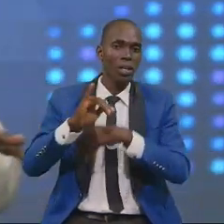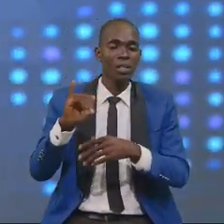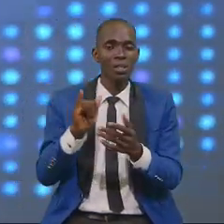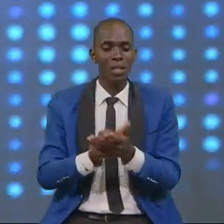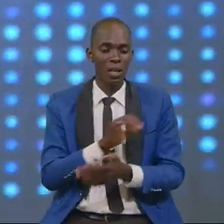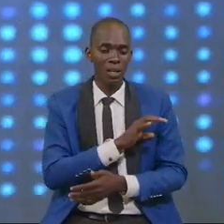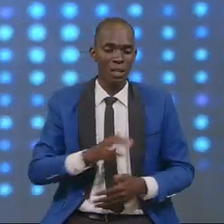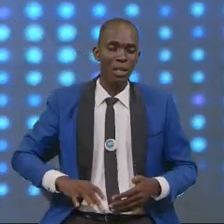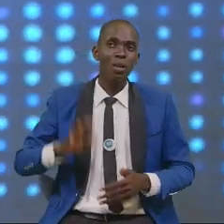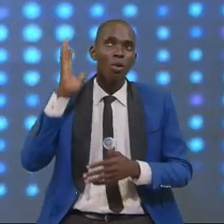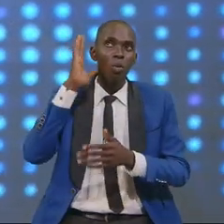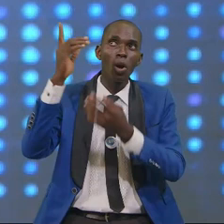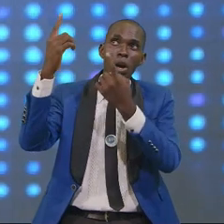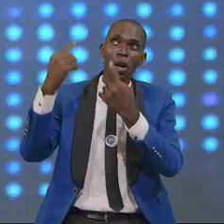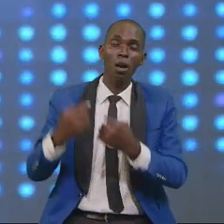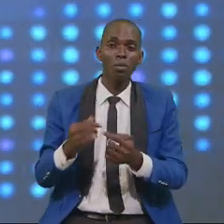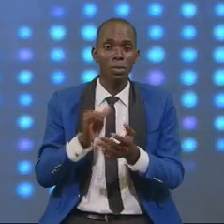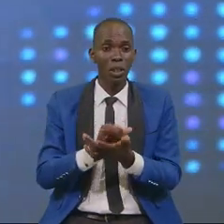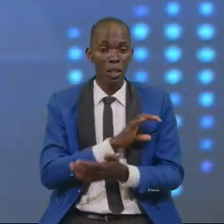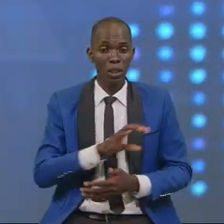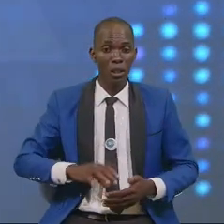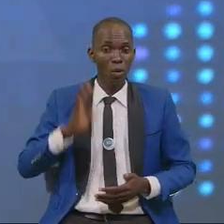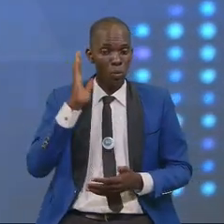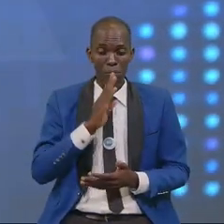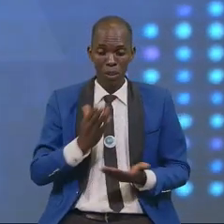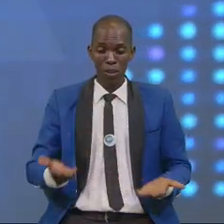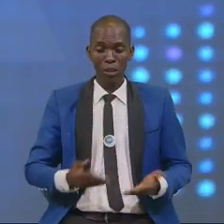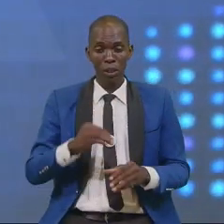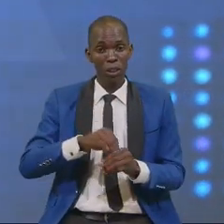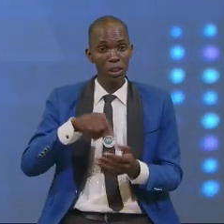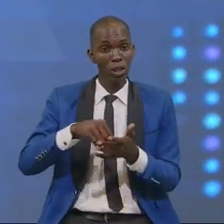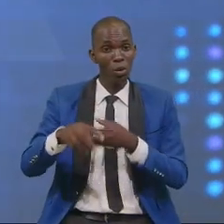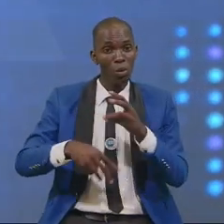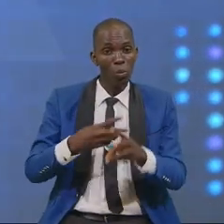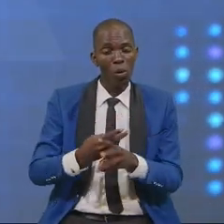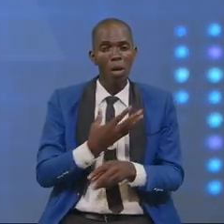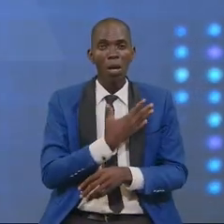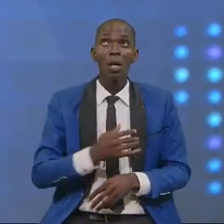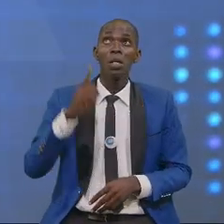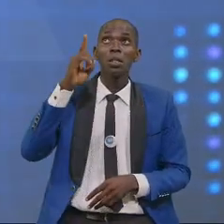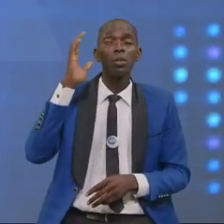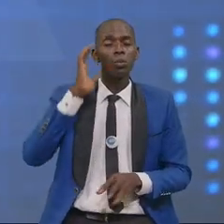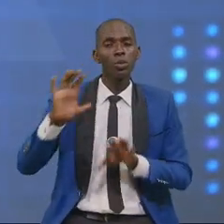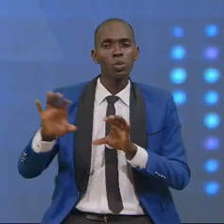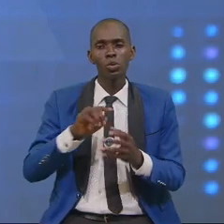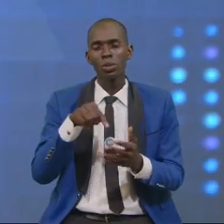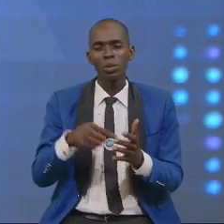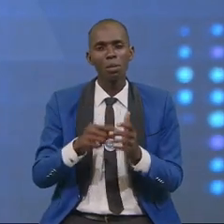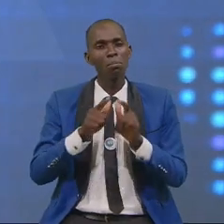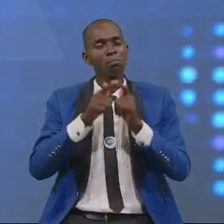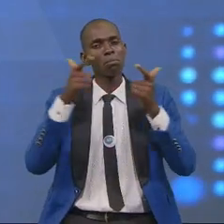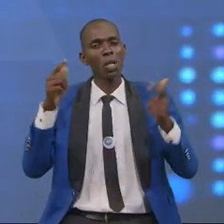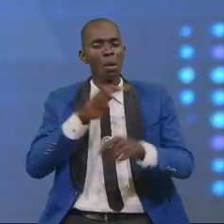that he will be in this world and he will do those mighty things and he will do those majestic things.